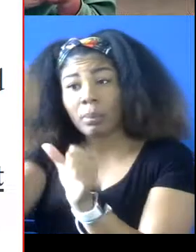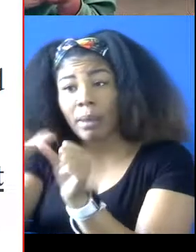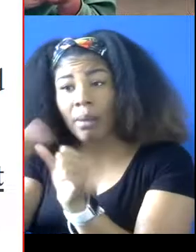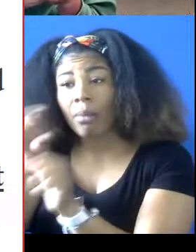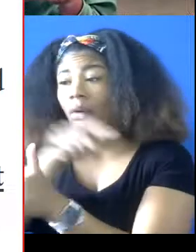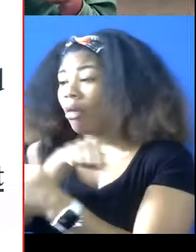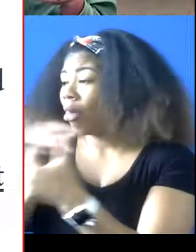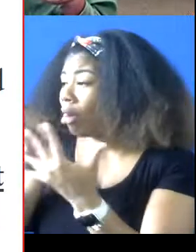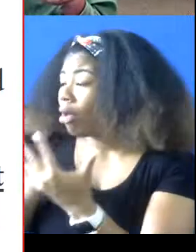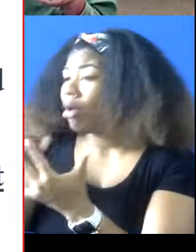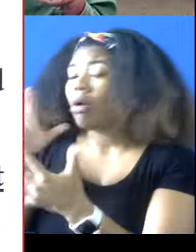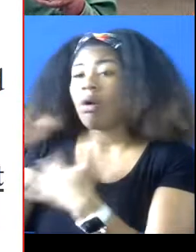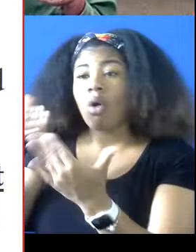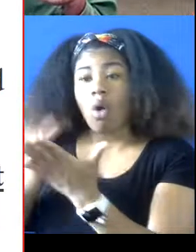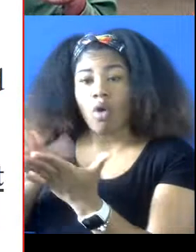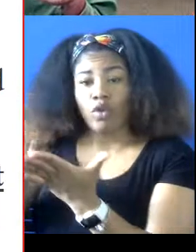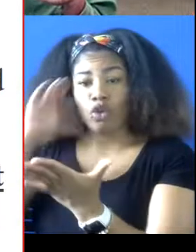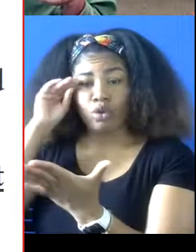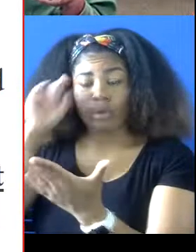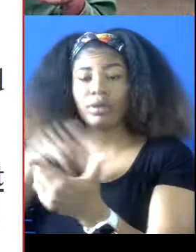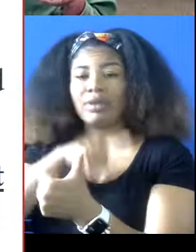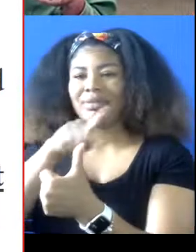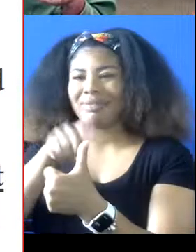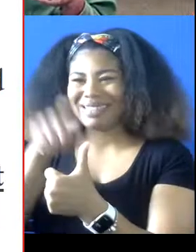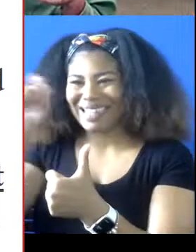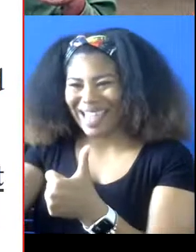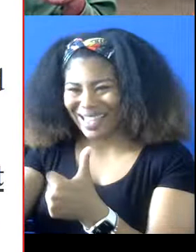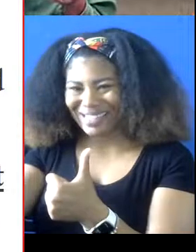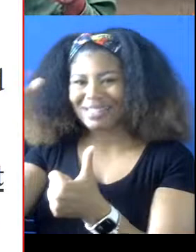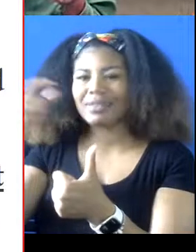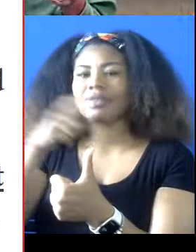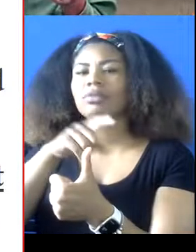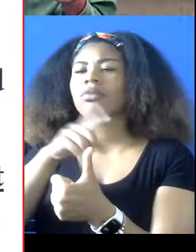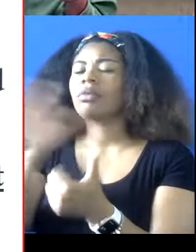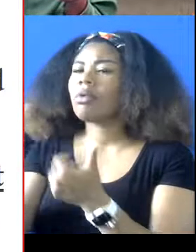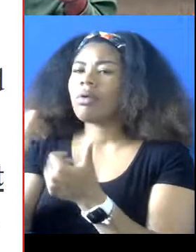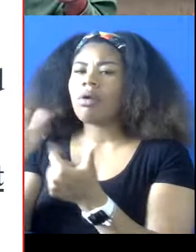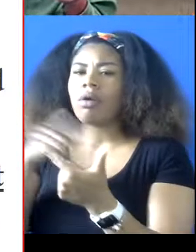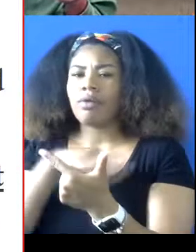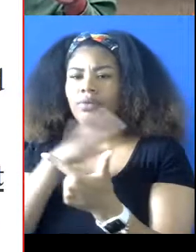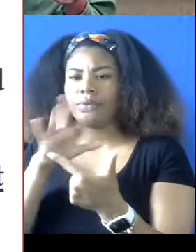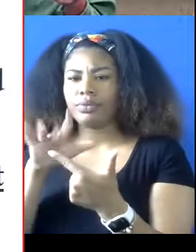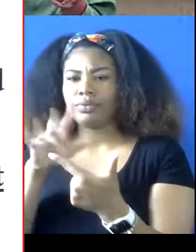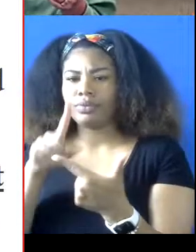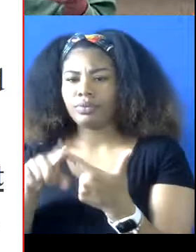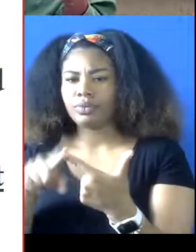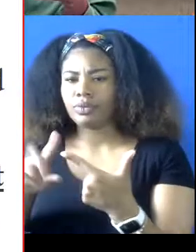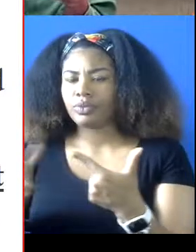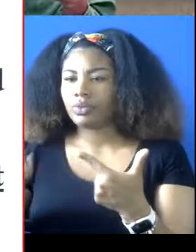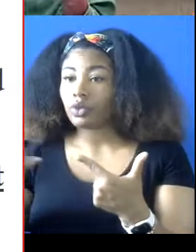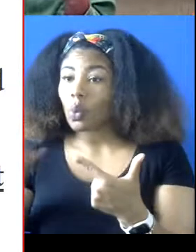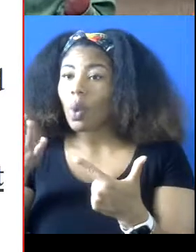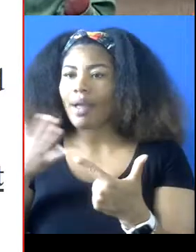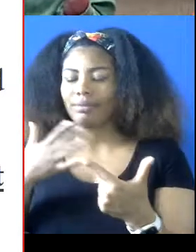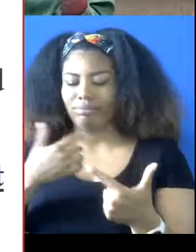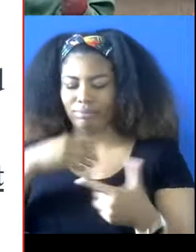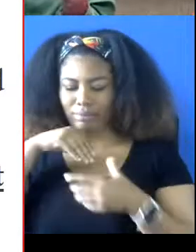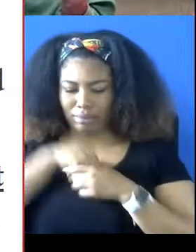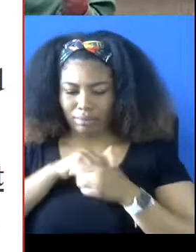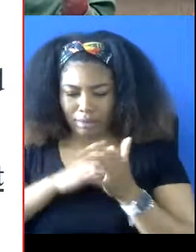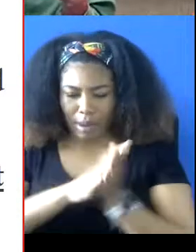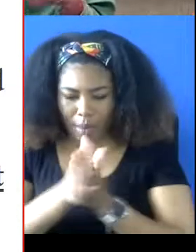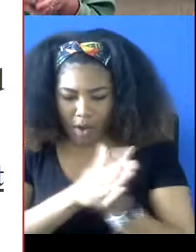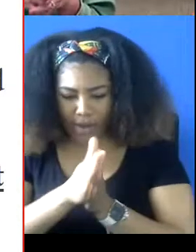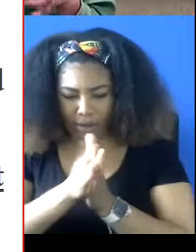targets, right? But there's 2 more that we have to consider even when we're planning our lessons. The second one is motivation or